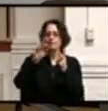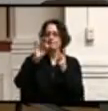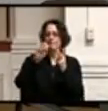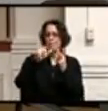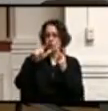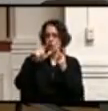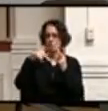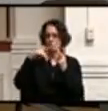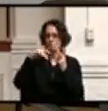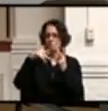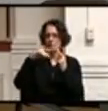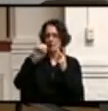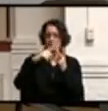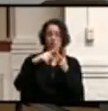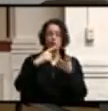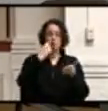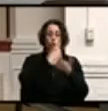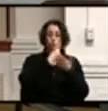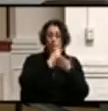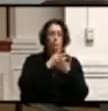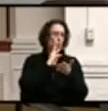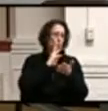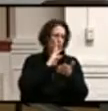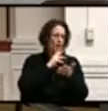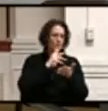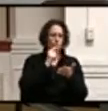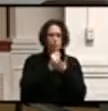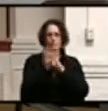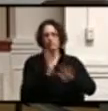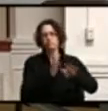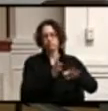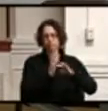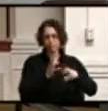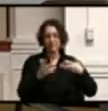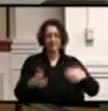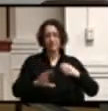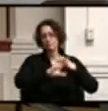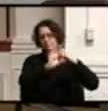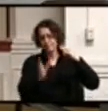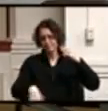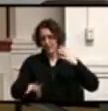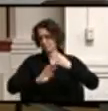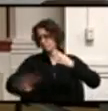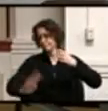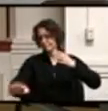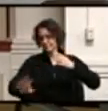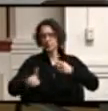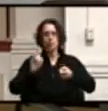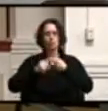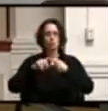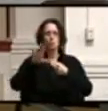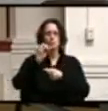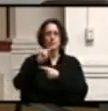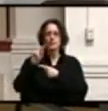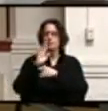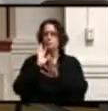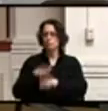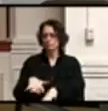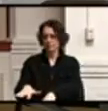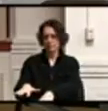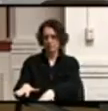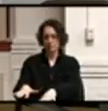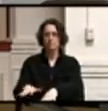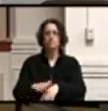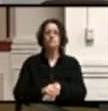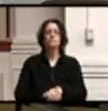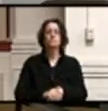discharge pipe after the treatment process at the wastewater plant. That goes into the Connecticut River. During the storm, it was discovered